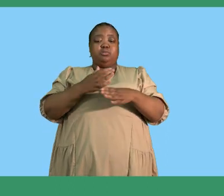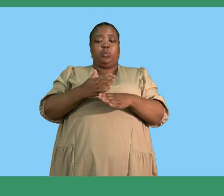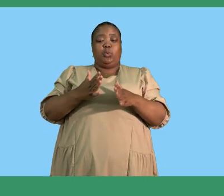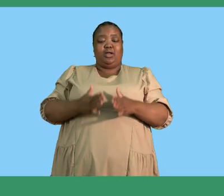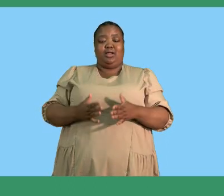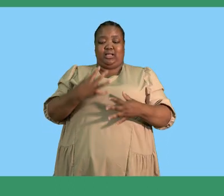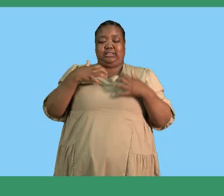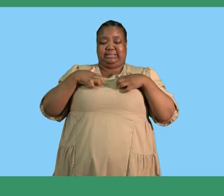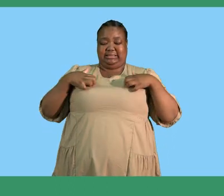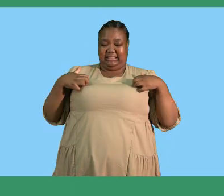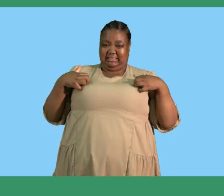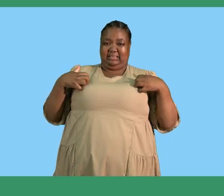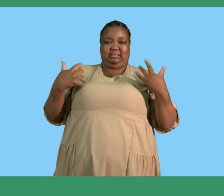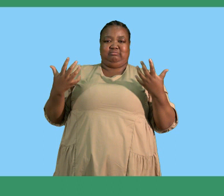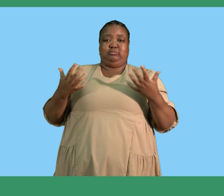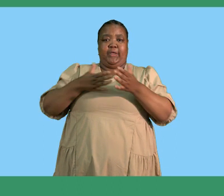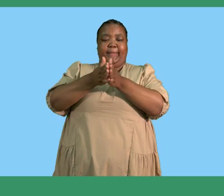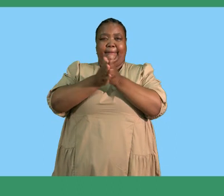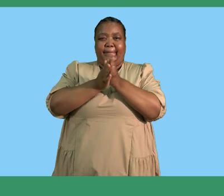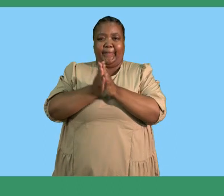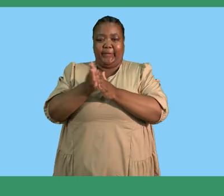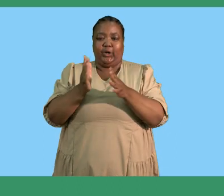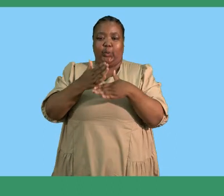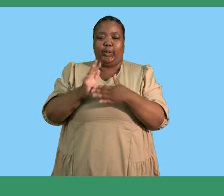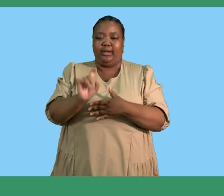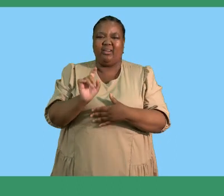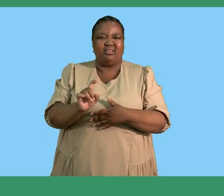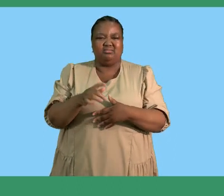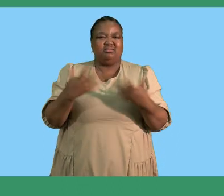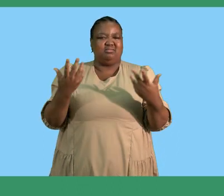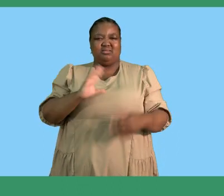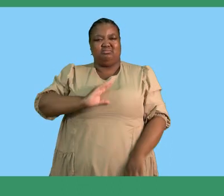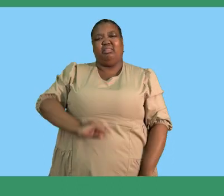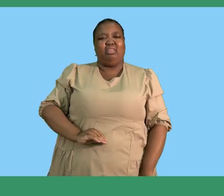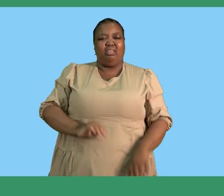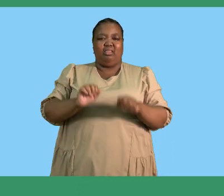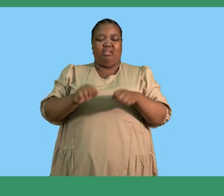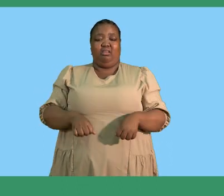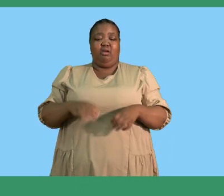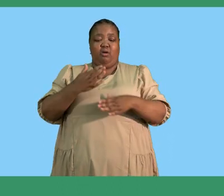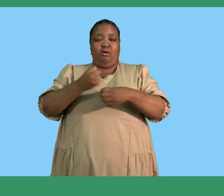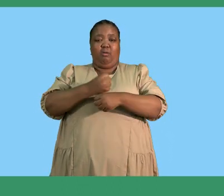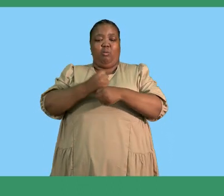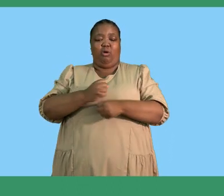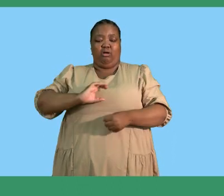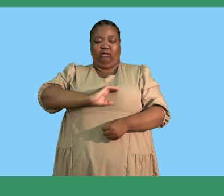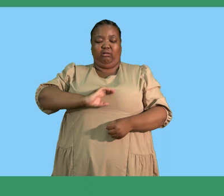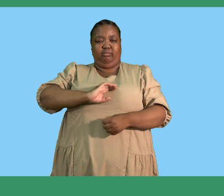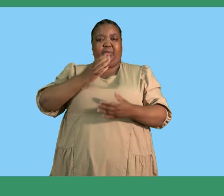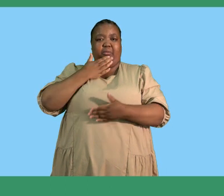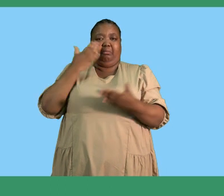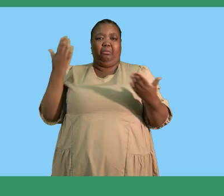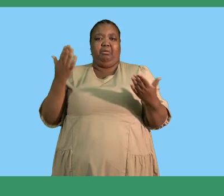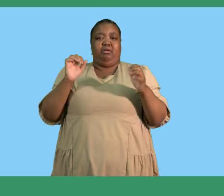there are more chances that they might not come to work, reason being that they are either uncomfortable working